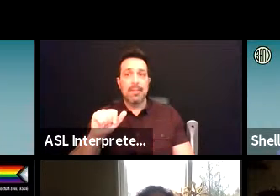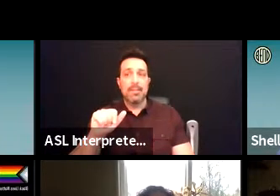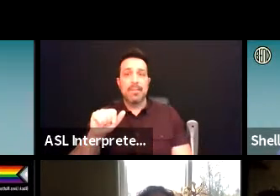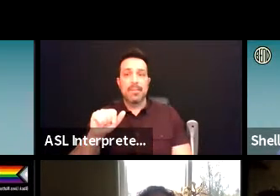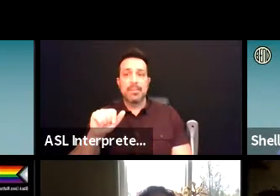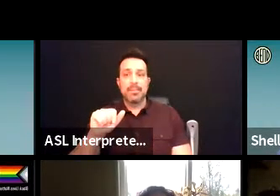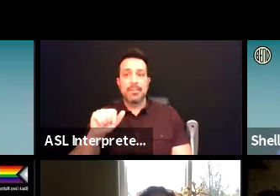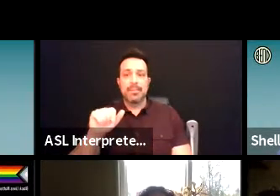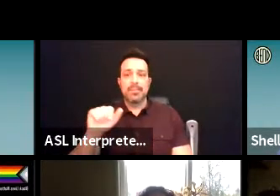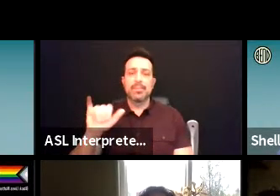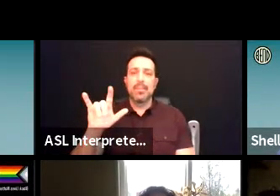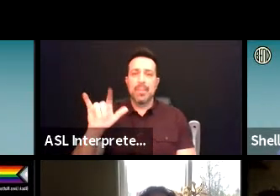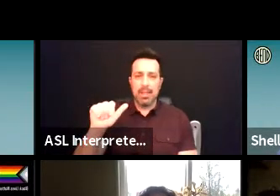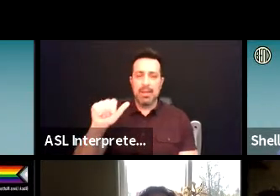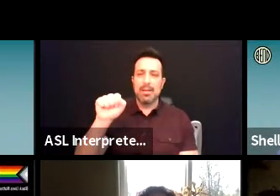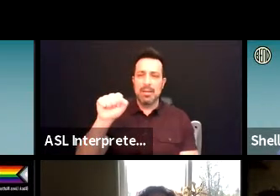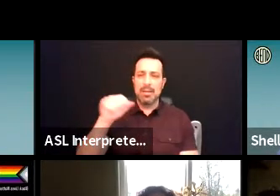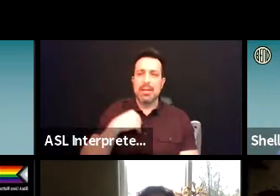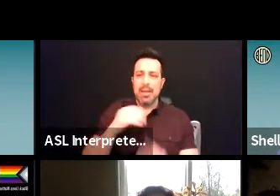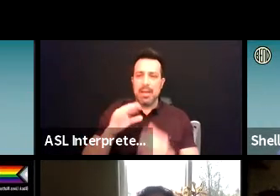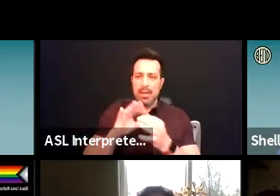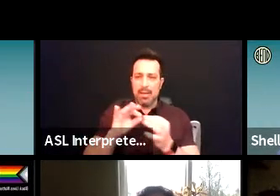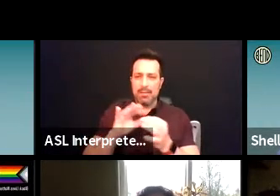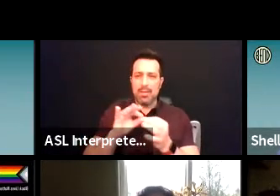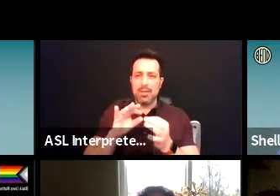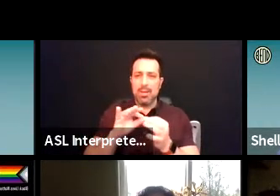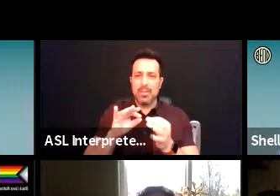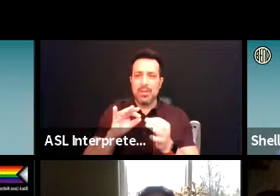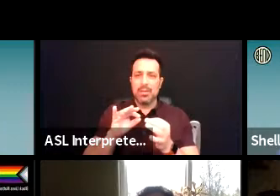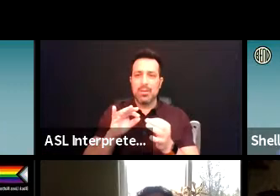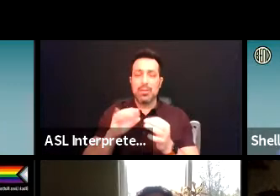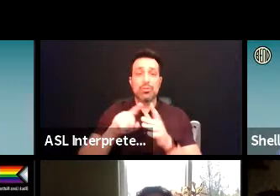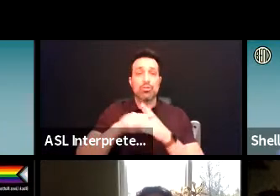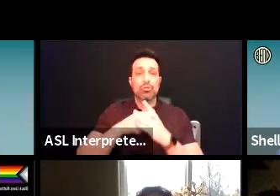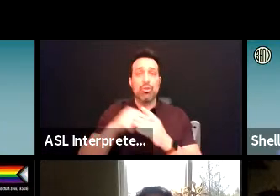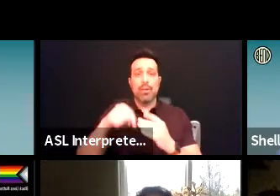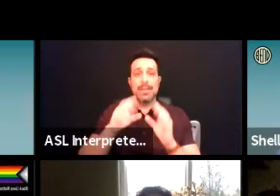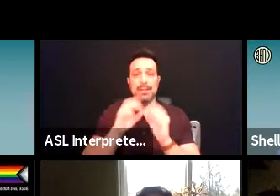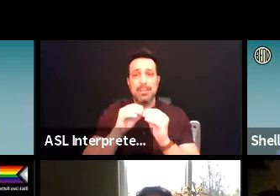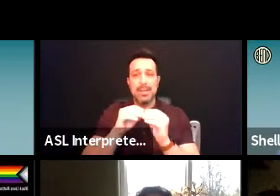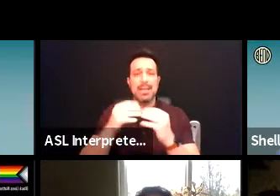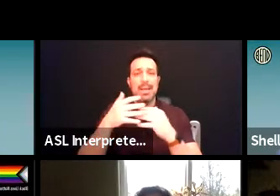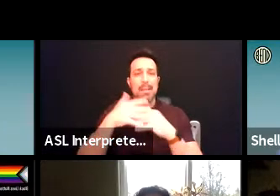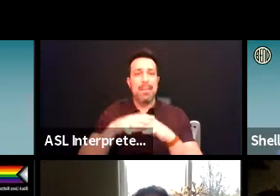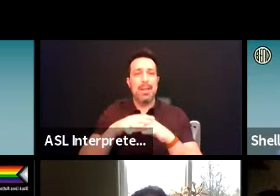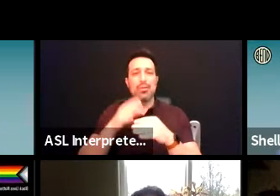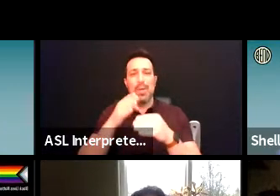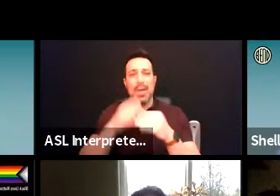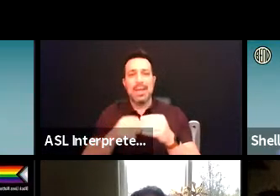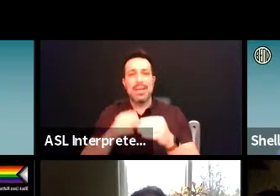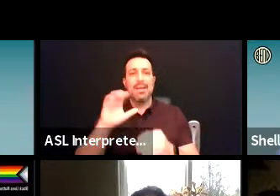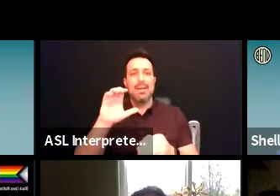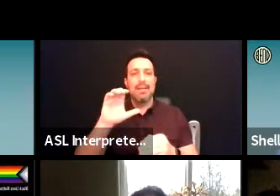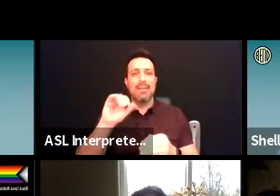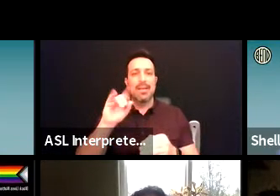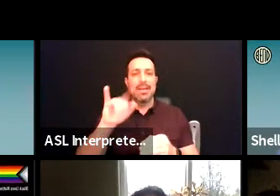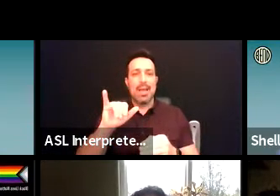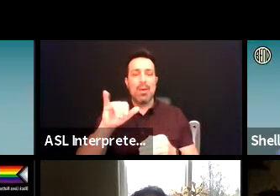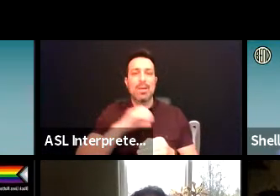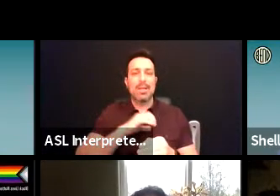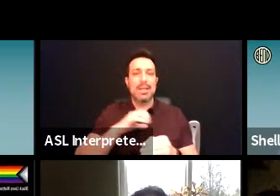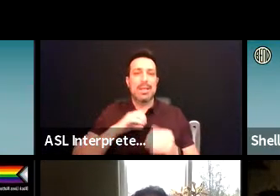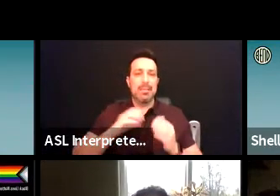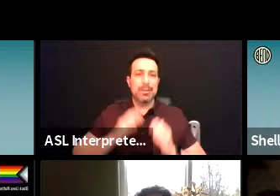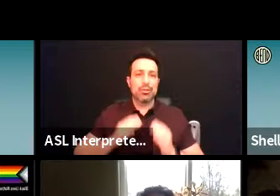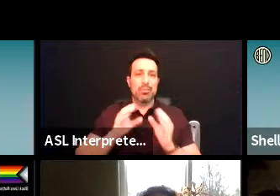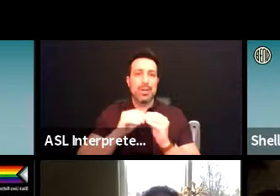comment? Yeah, I did have a comment that the start of this meeting does blend into the end of the county commissioners meeting, which